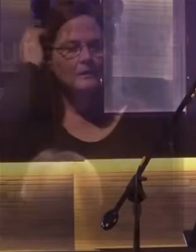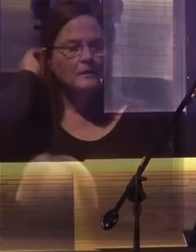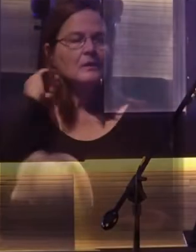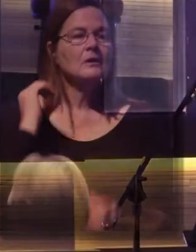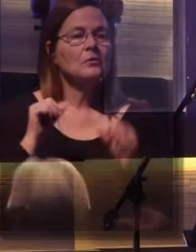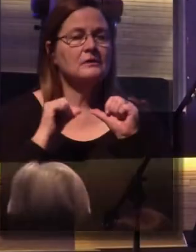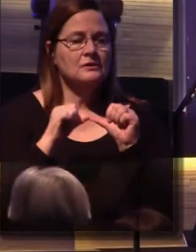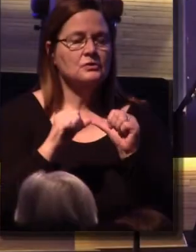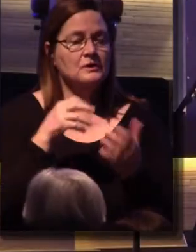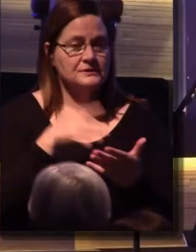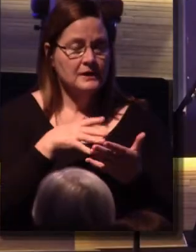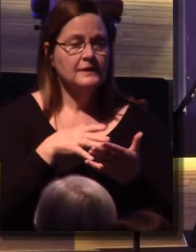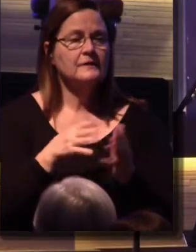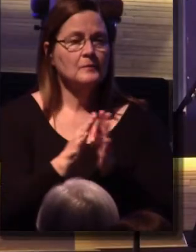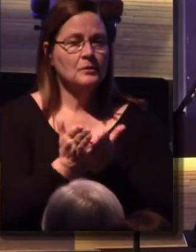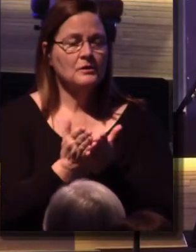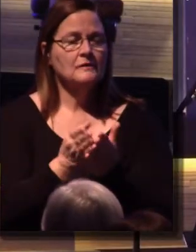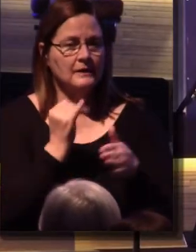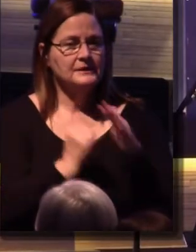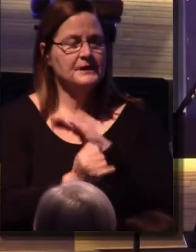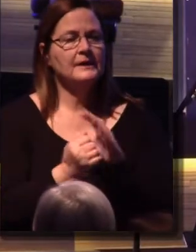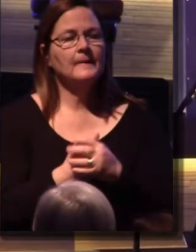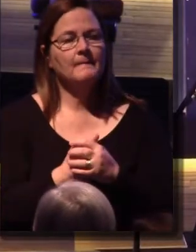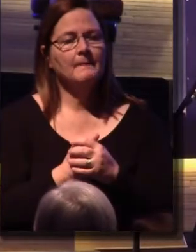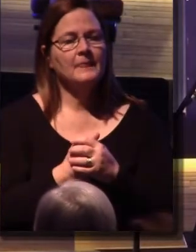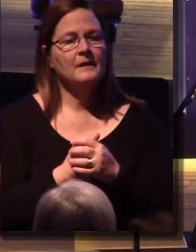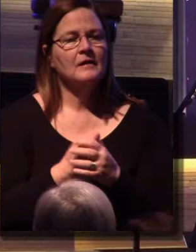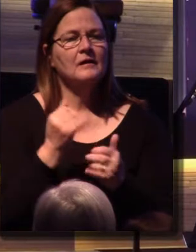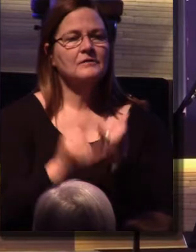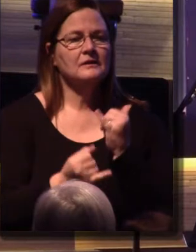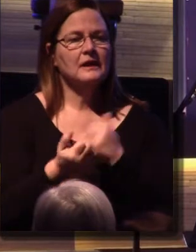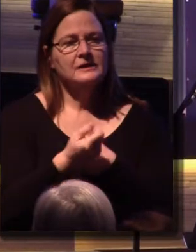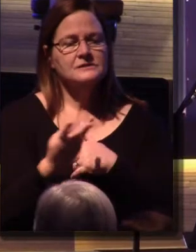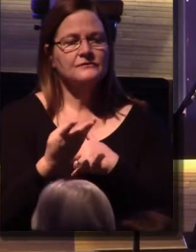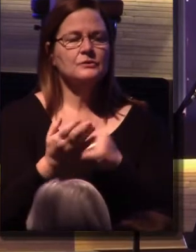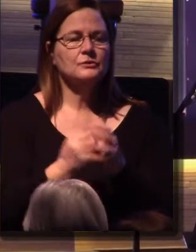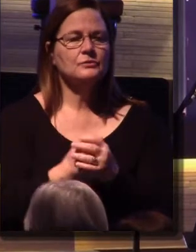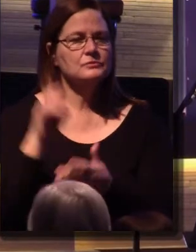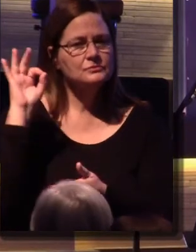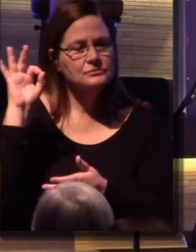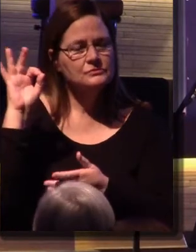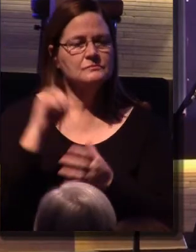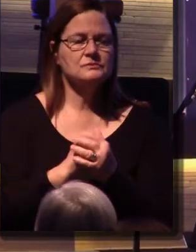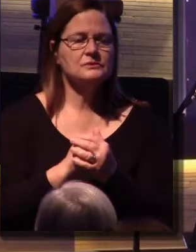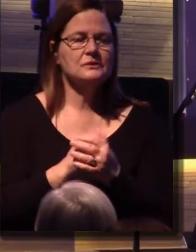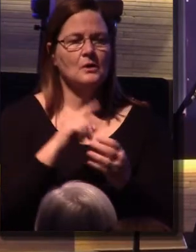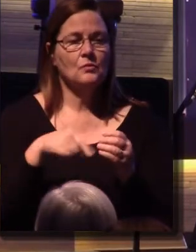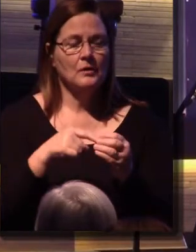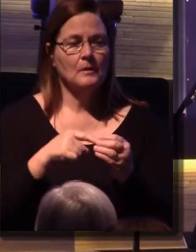Well, we're carrying on in our study of the book of Isaiah. The last couple of sermons were